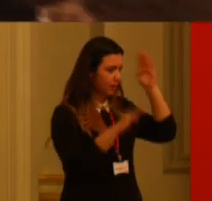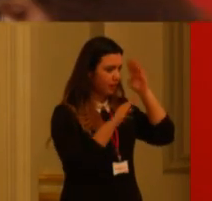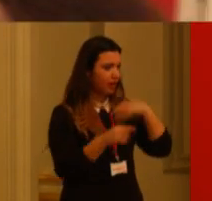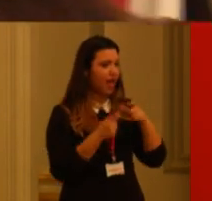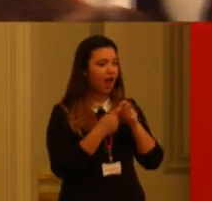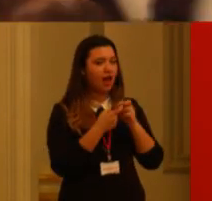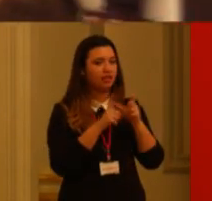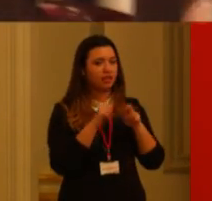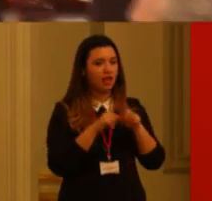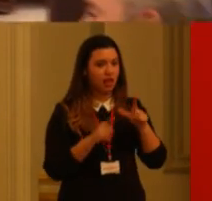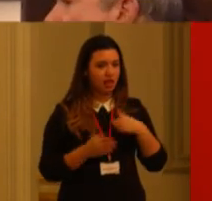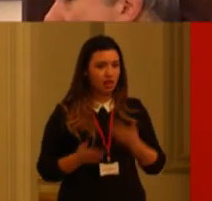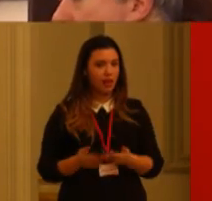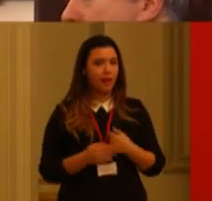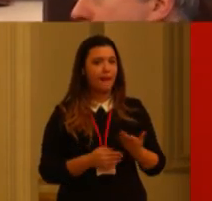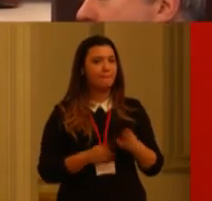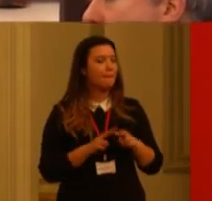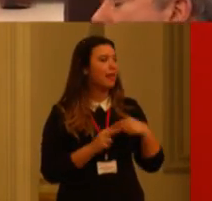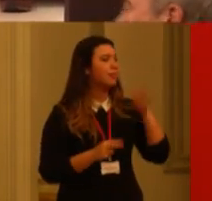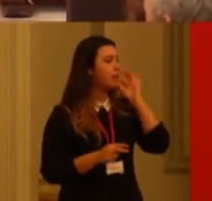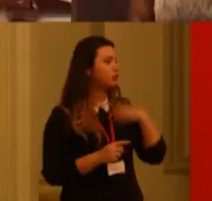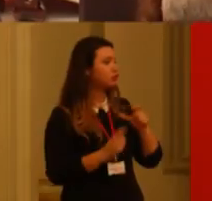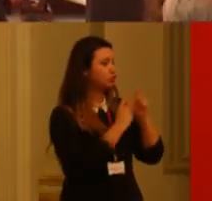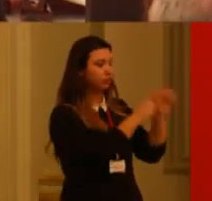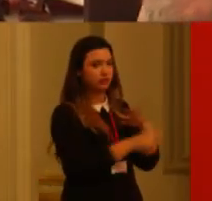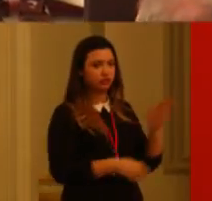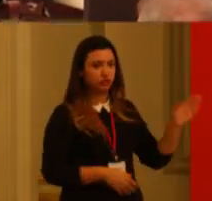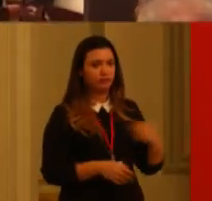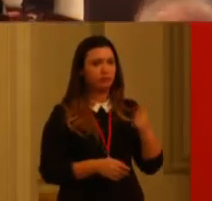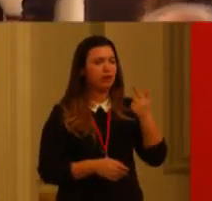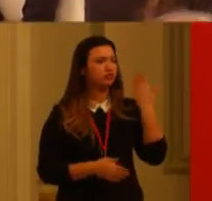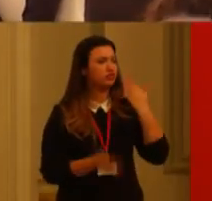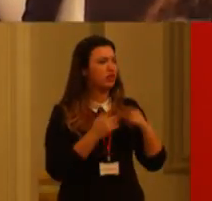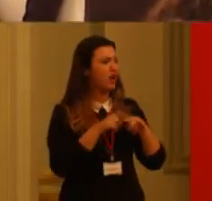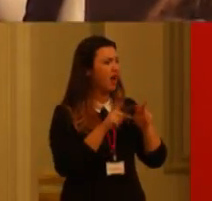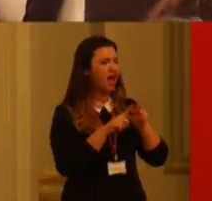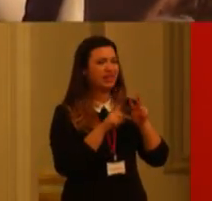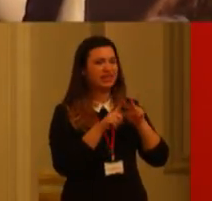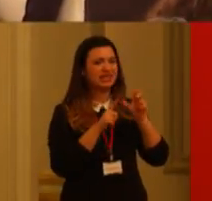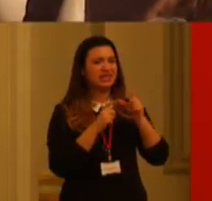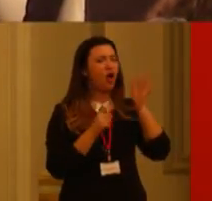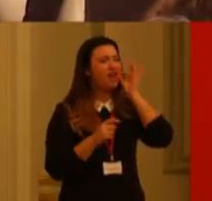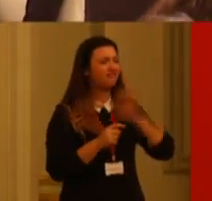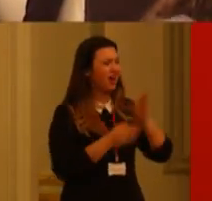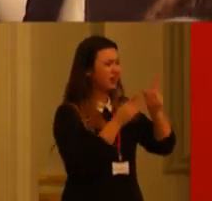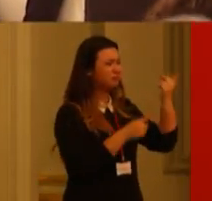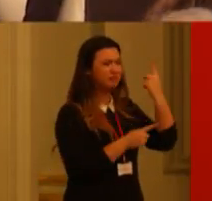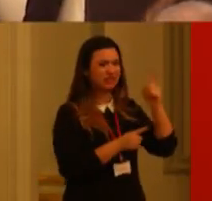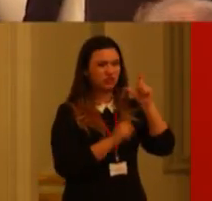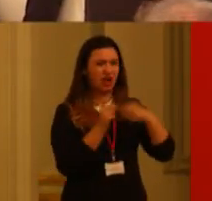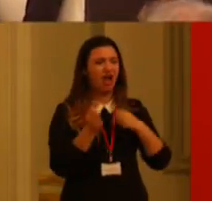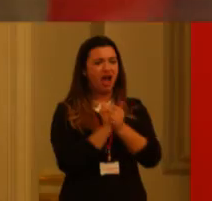Hello, Erdal is my name, from Civil Pages. Mehmet Bey, my question is for you. Hansen Doğan